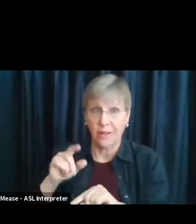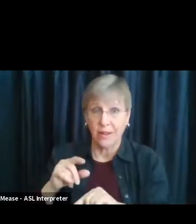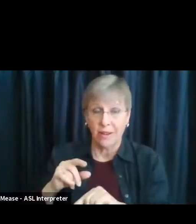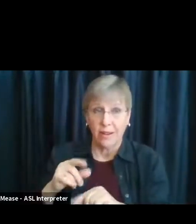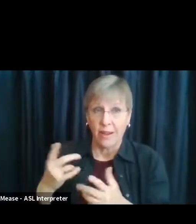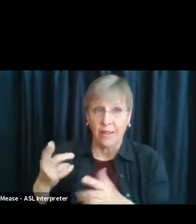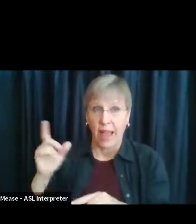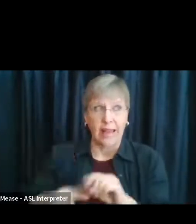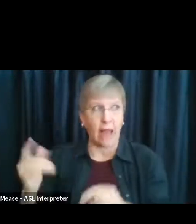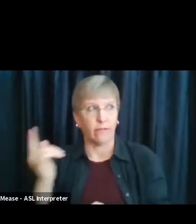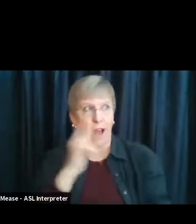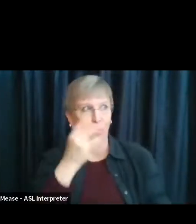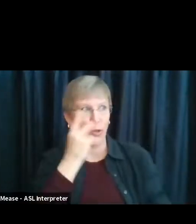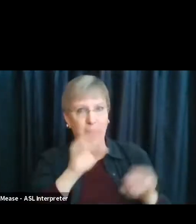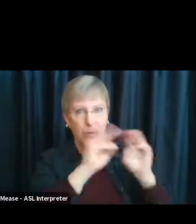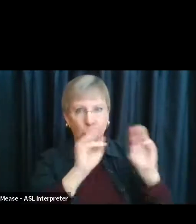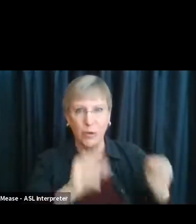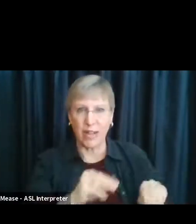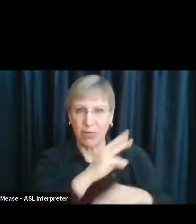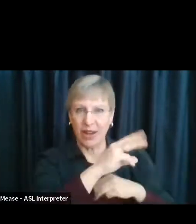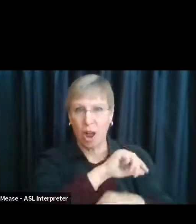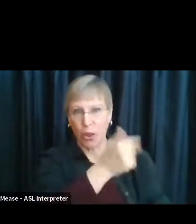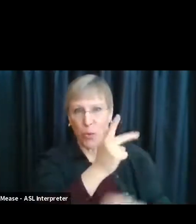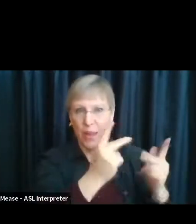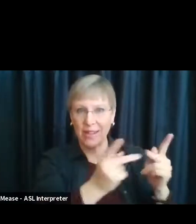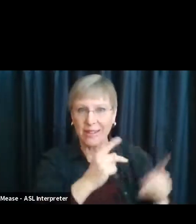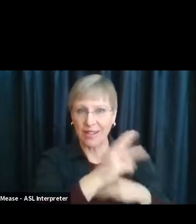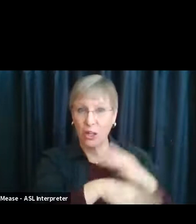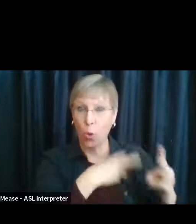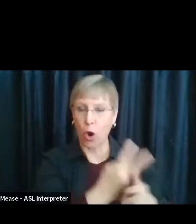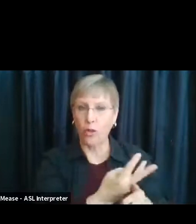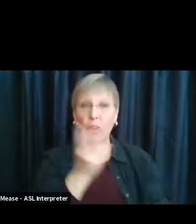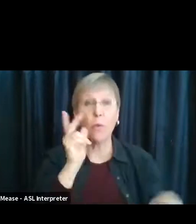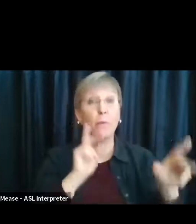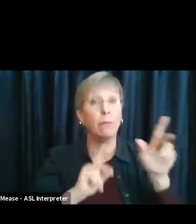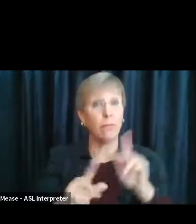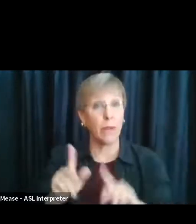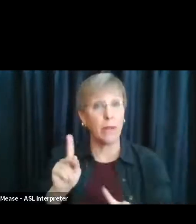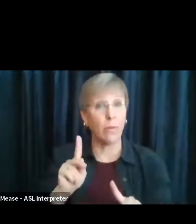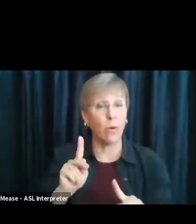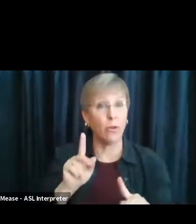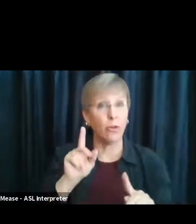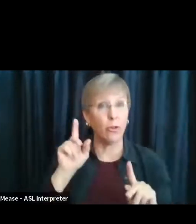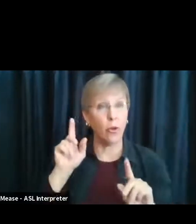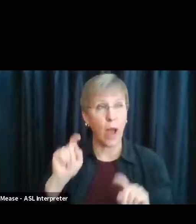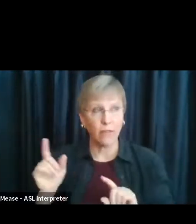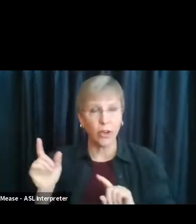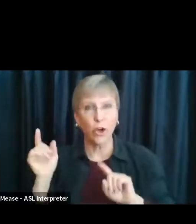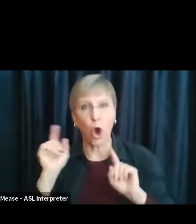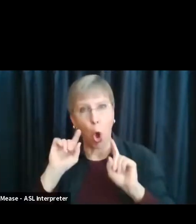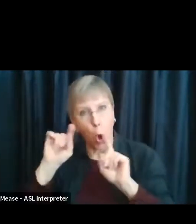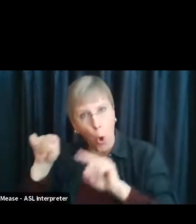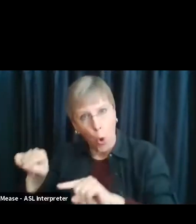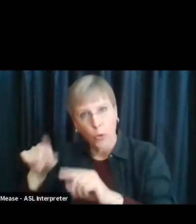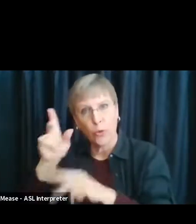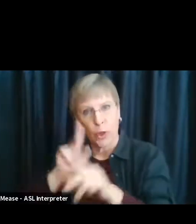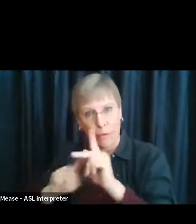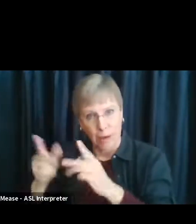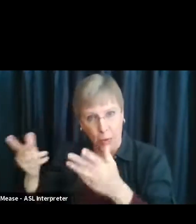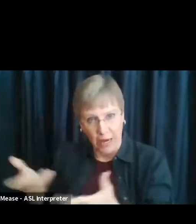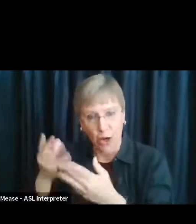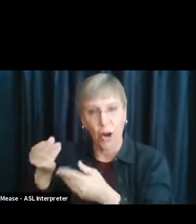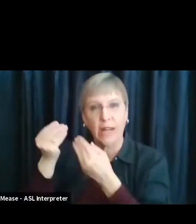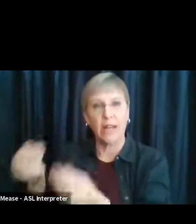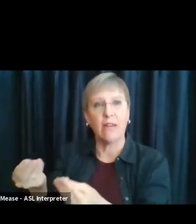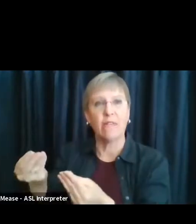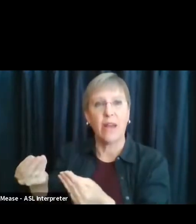fly to see museums everywhere in the world. And so people, you have to come to them and give them